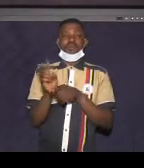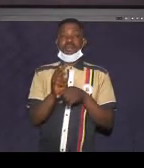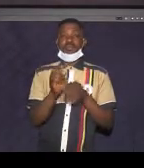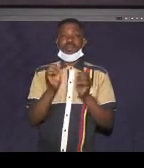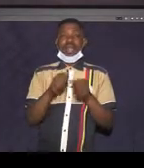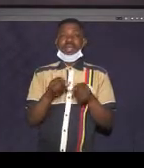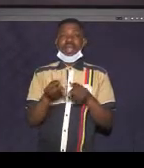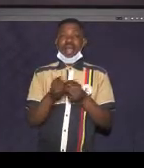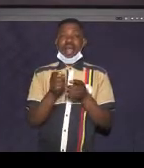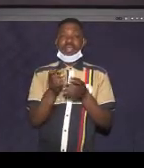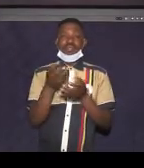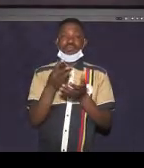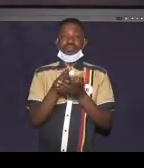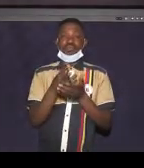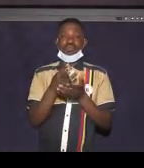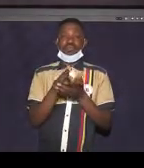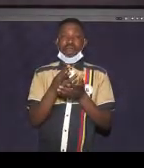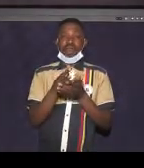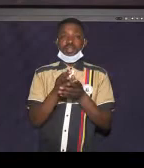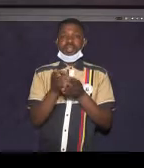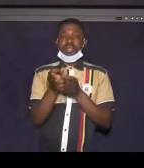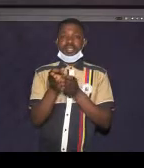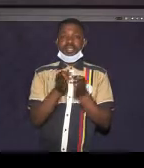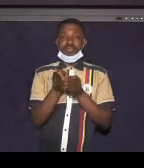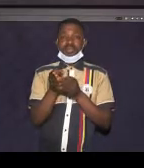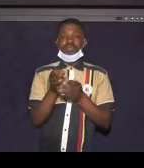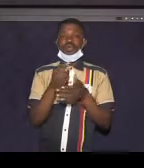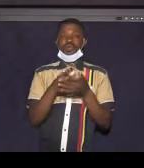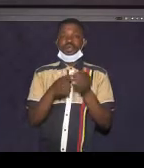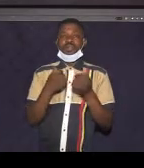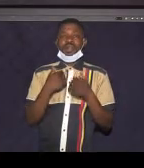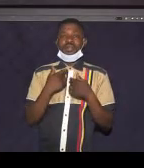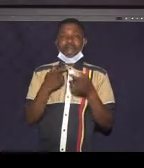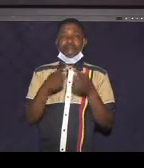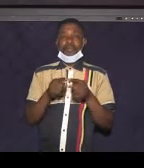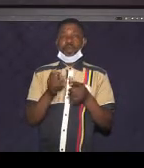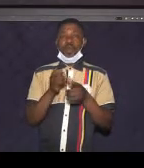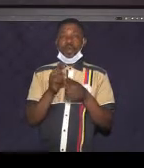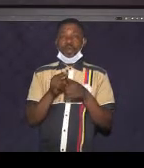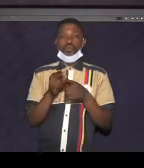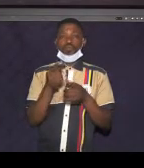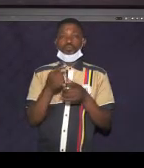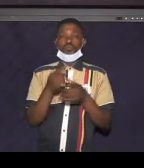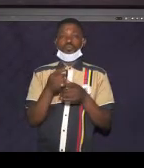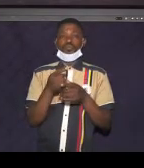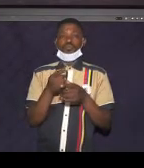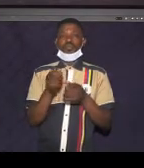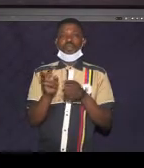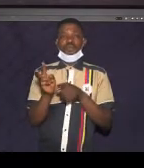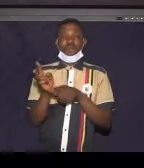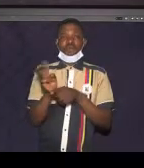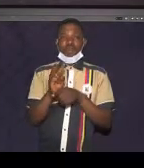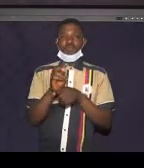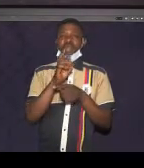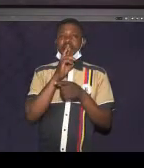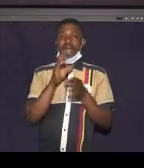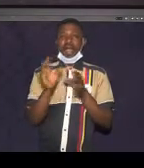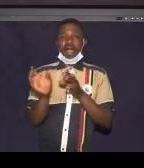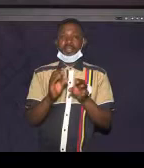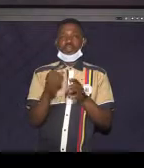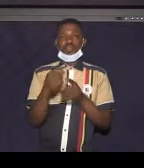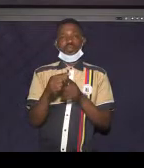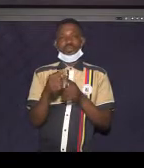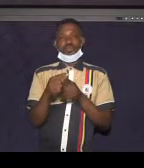well express a state of being. Let me start all over again. Verbs are action